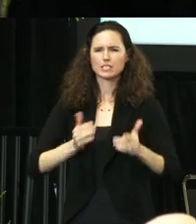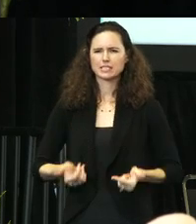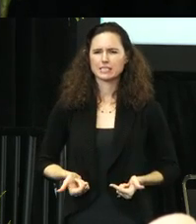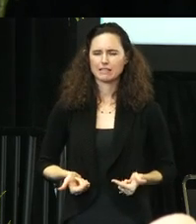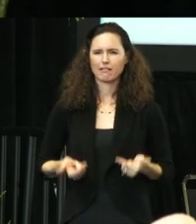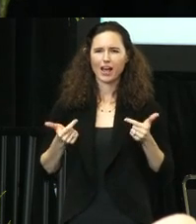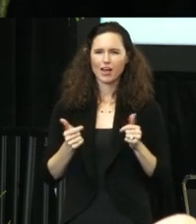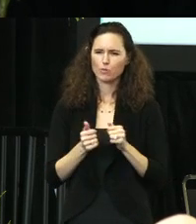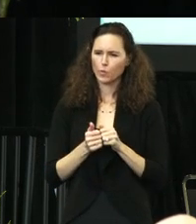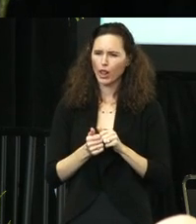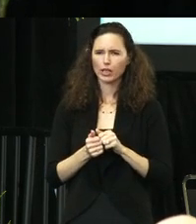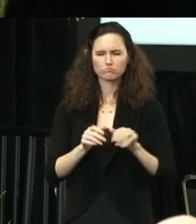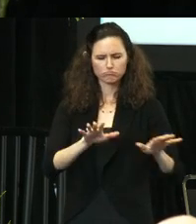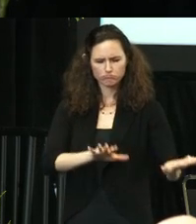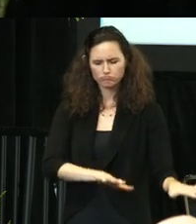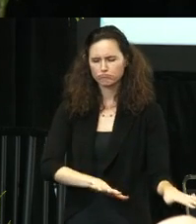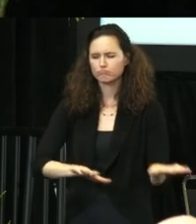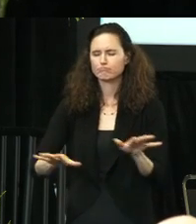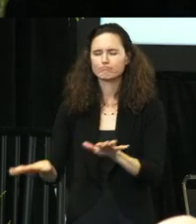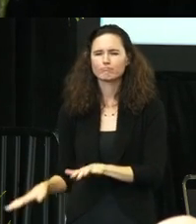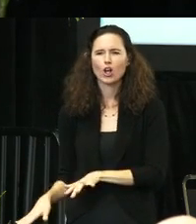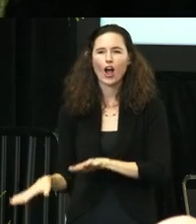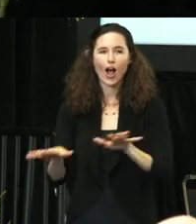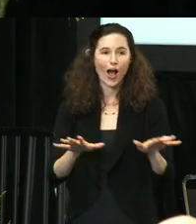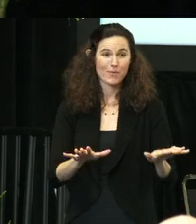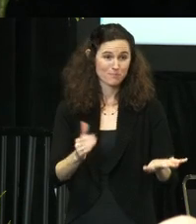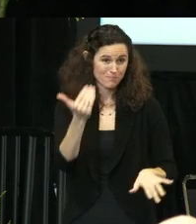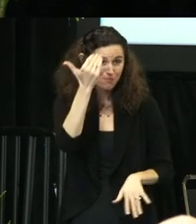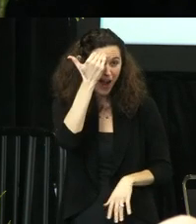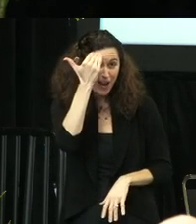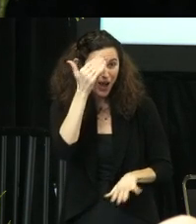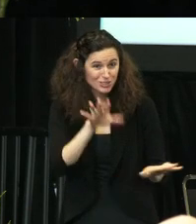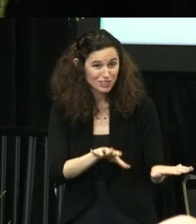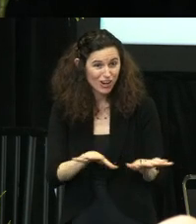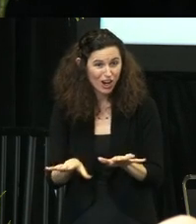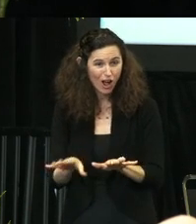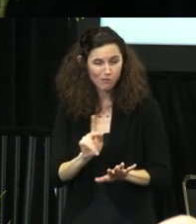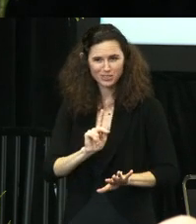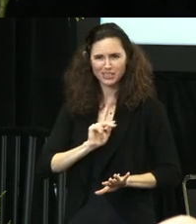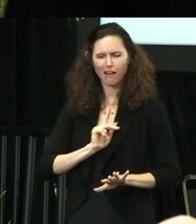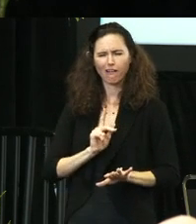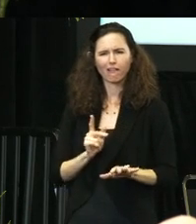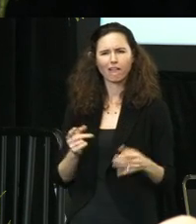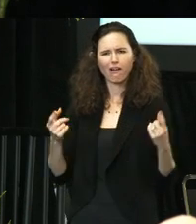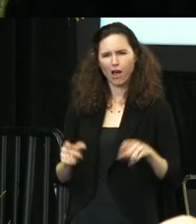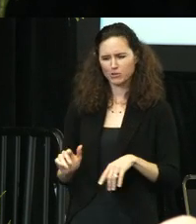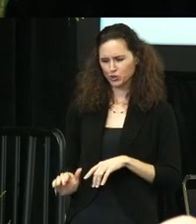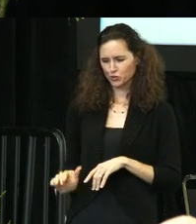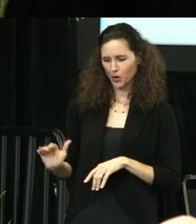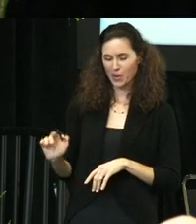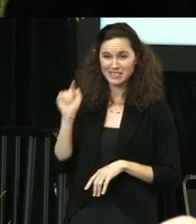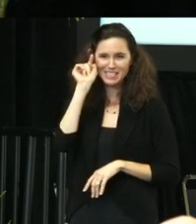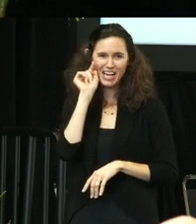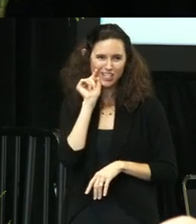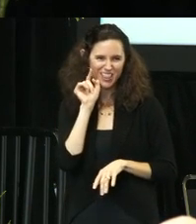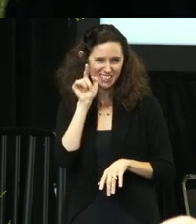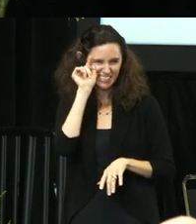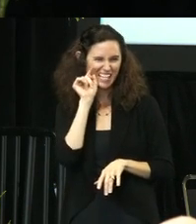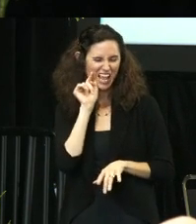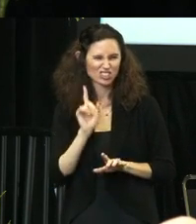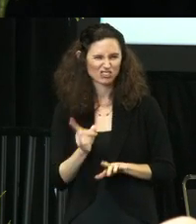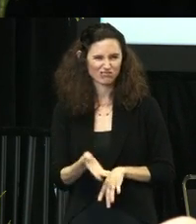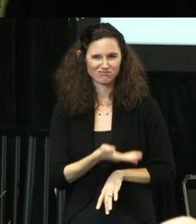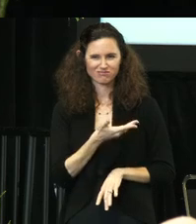calm, collected demeanor. I know this. And as a teenager, which she's pictured as a teenager in